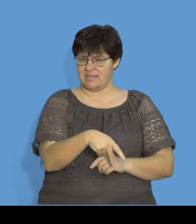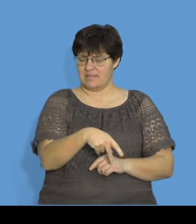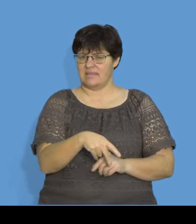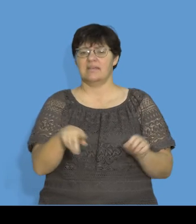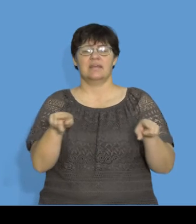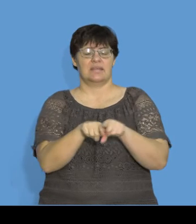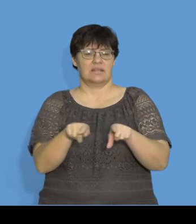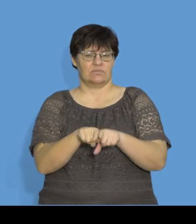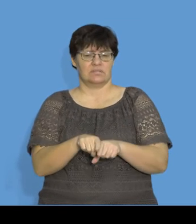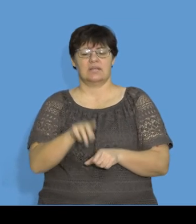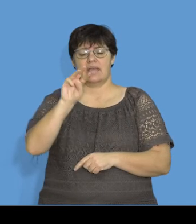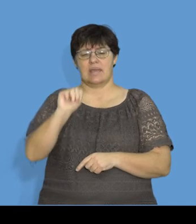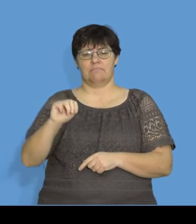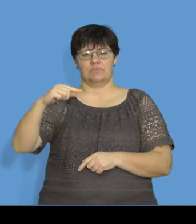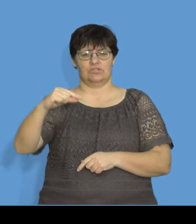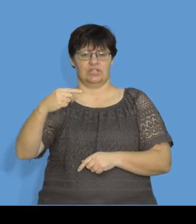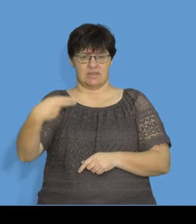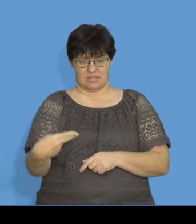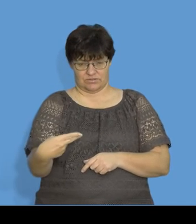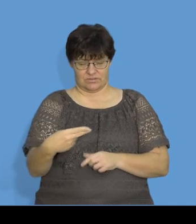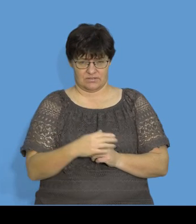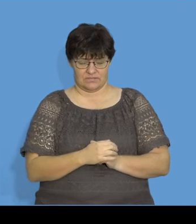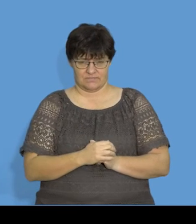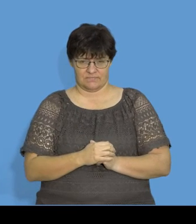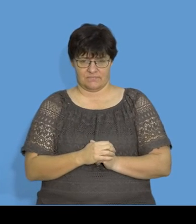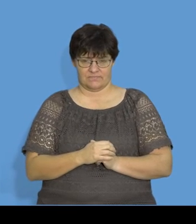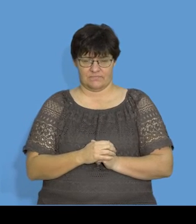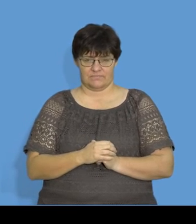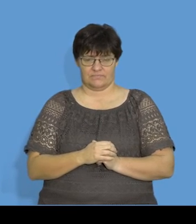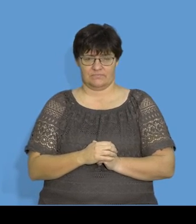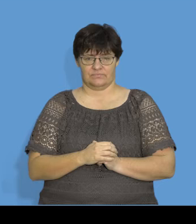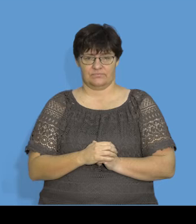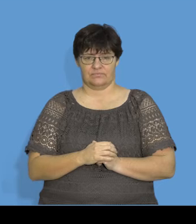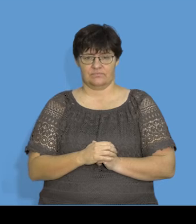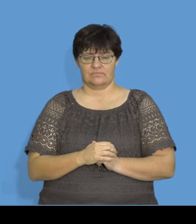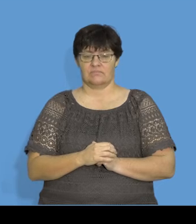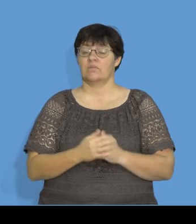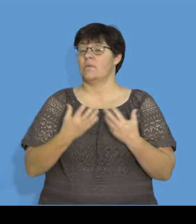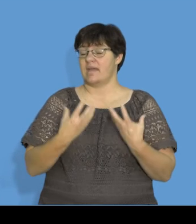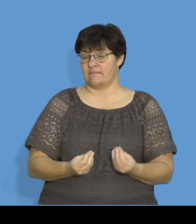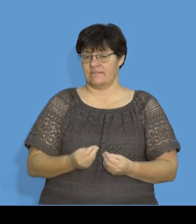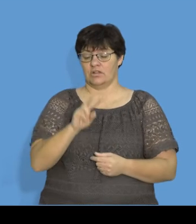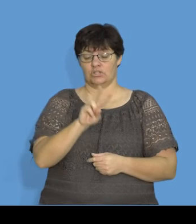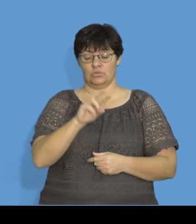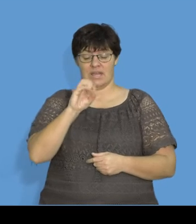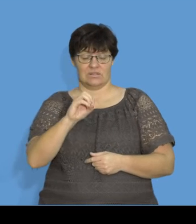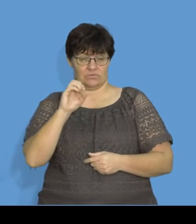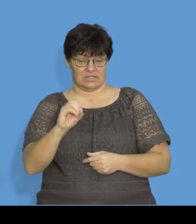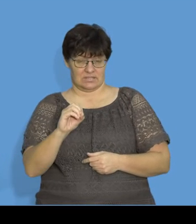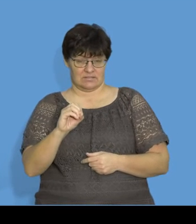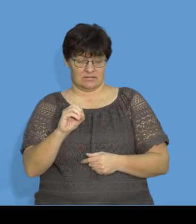energy is mass times gravity times height. So we have 200